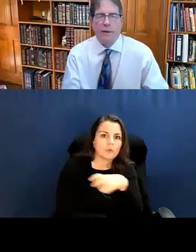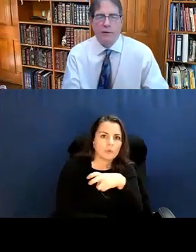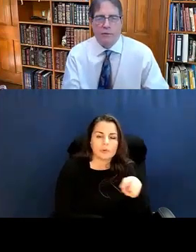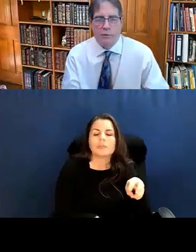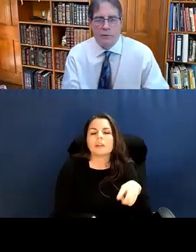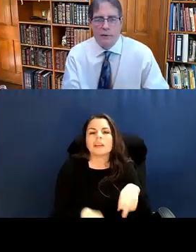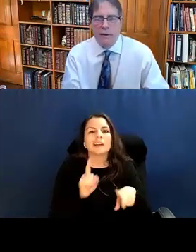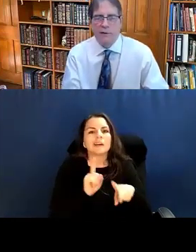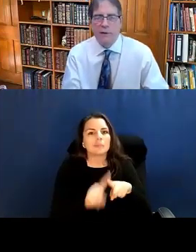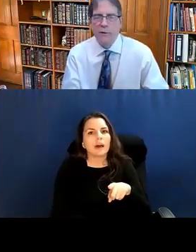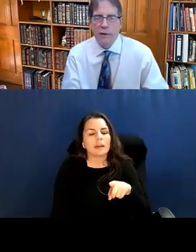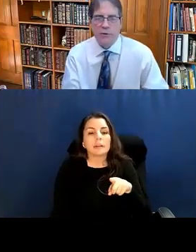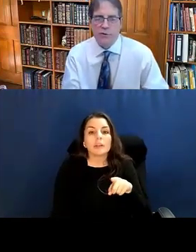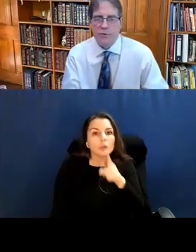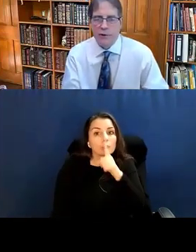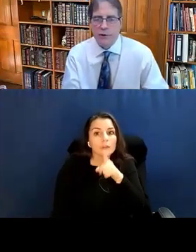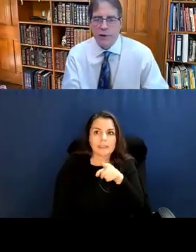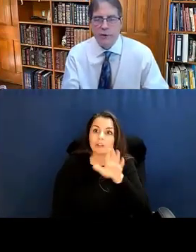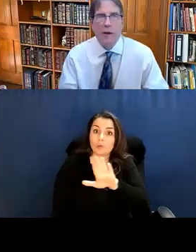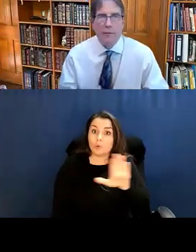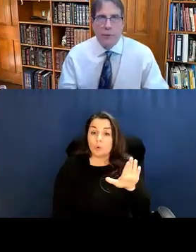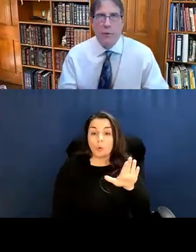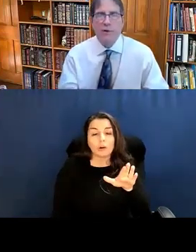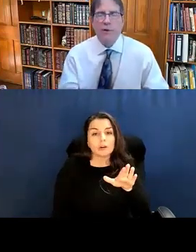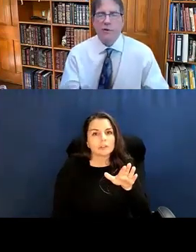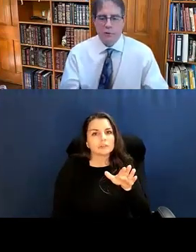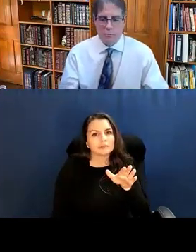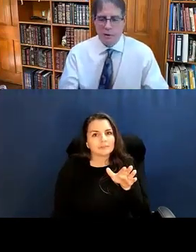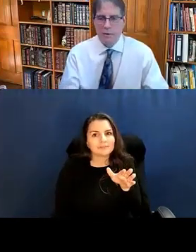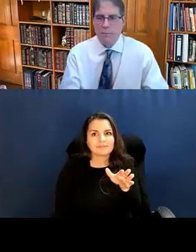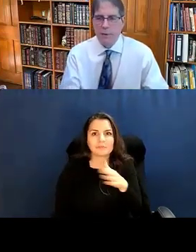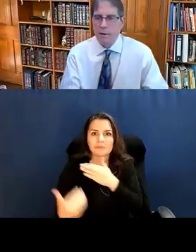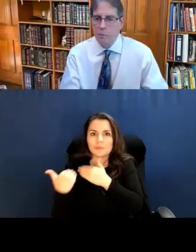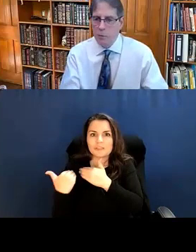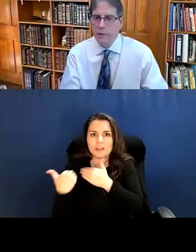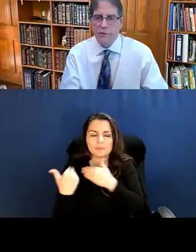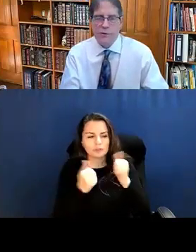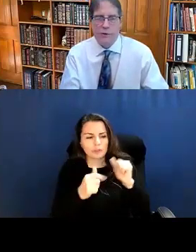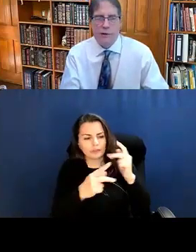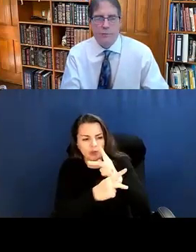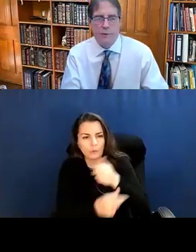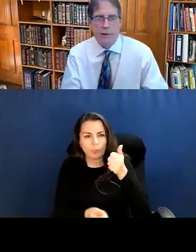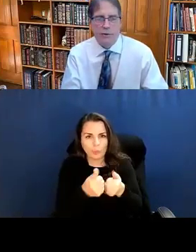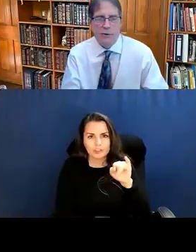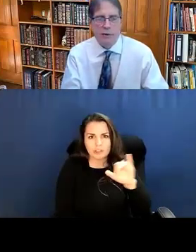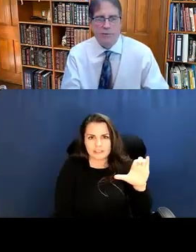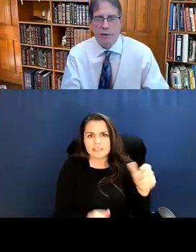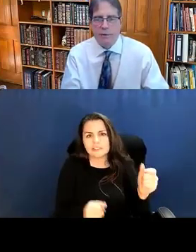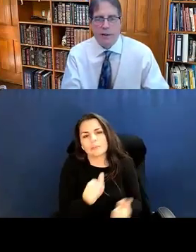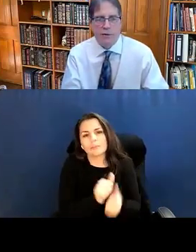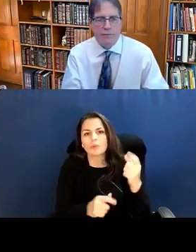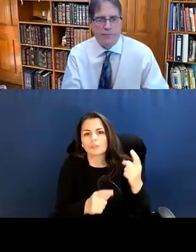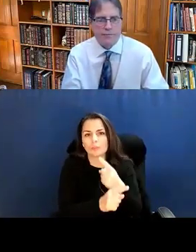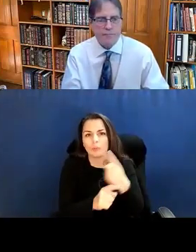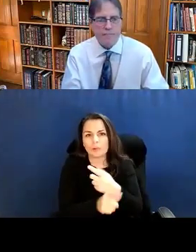but it's in your interest to figure out which institute might be more interested in a particular type of